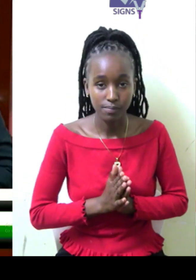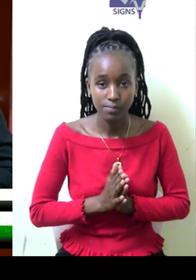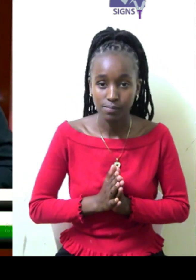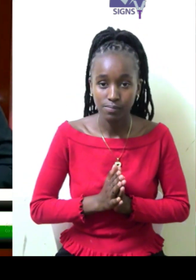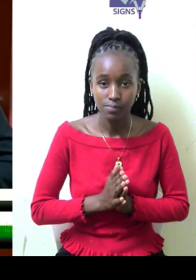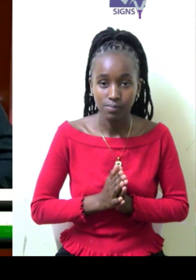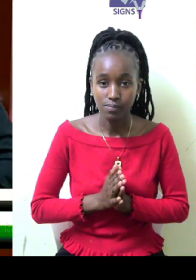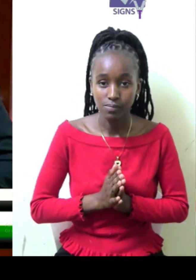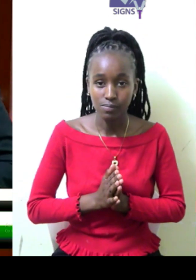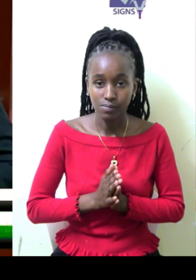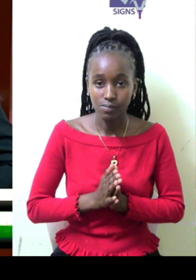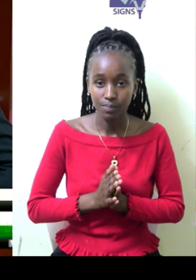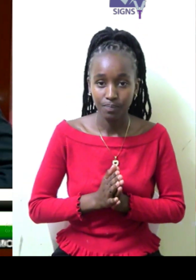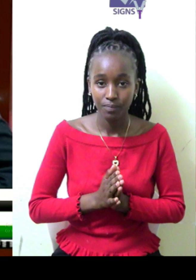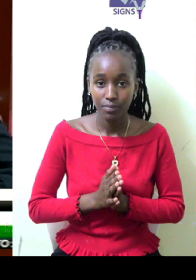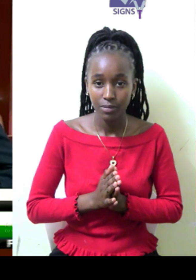gharama ya maisha